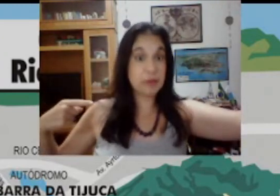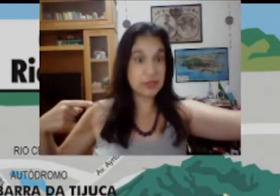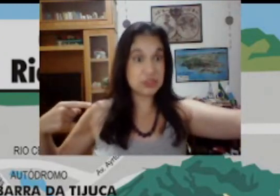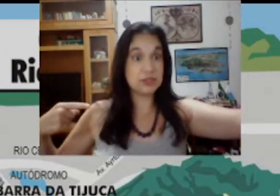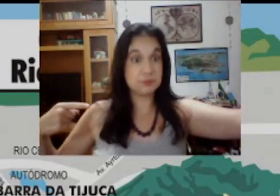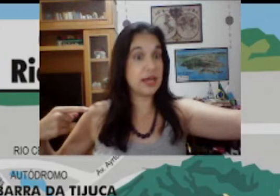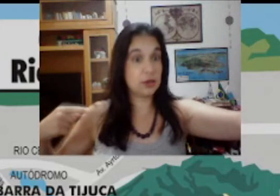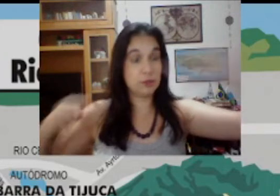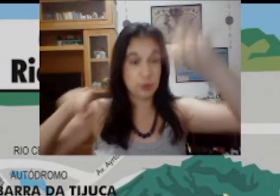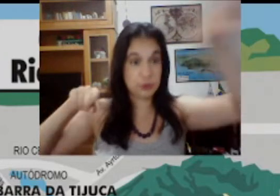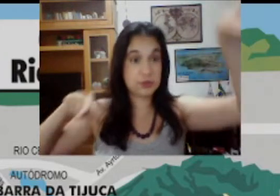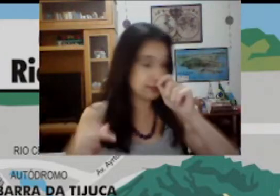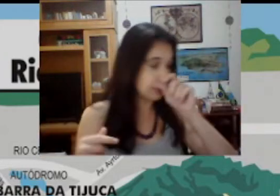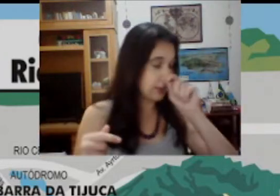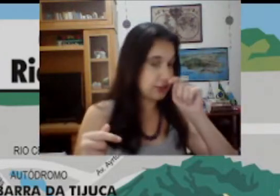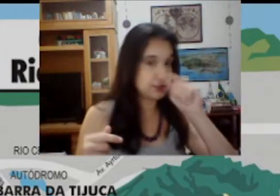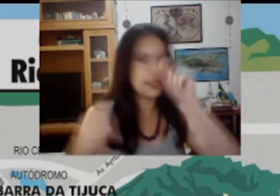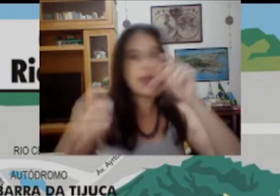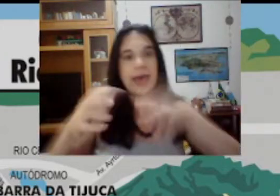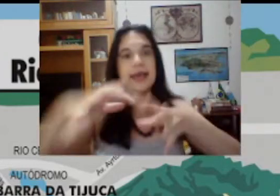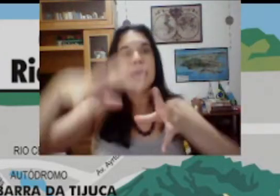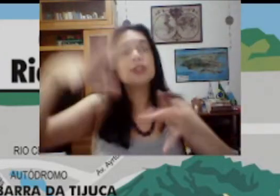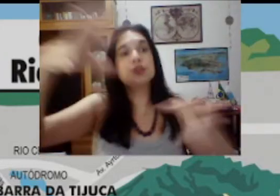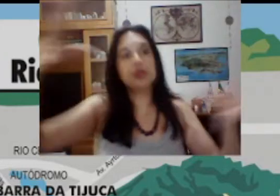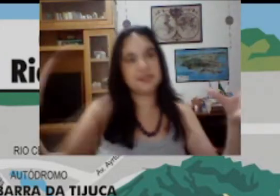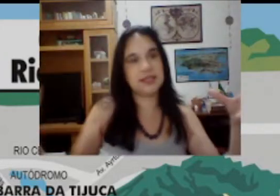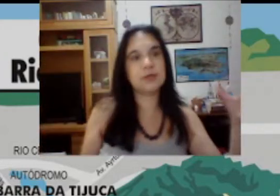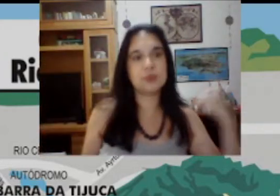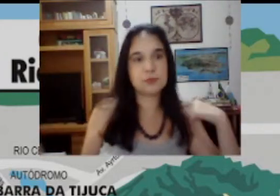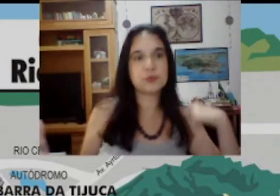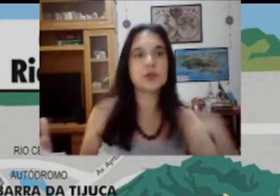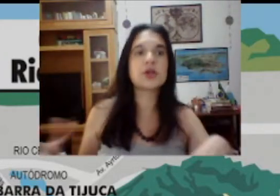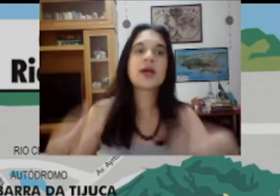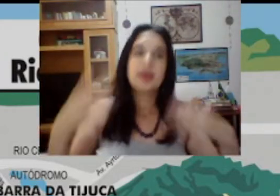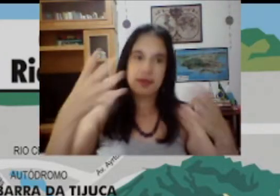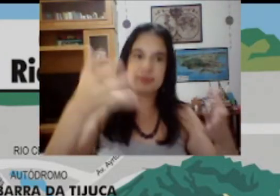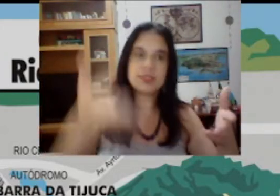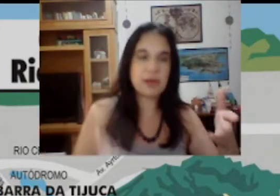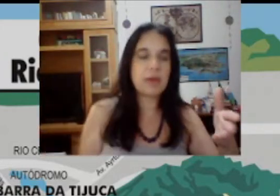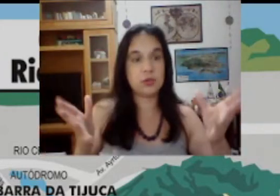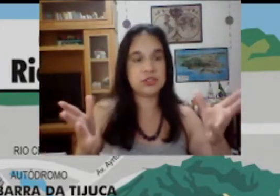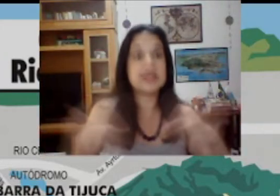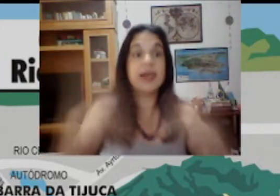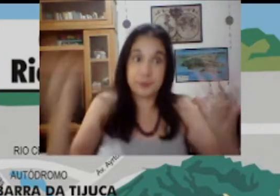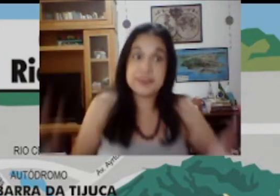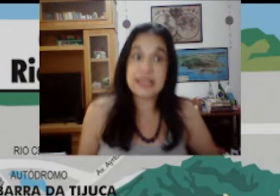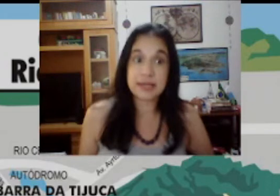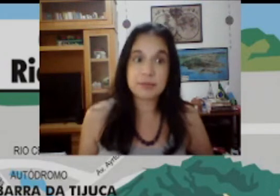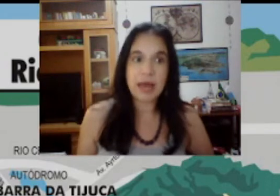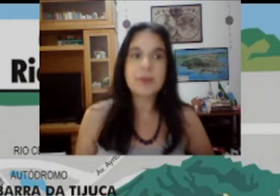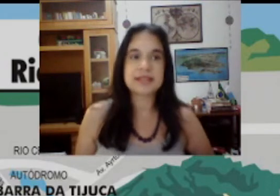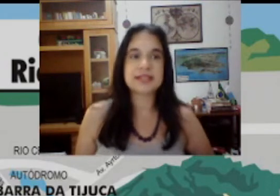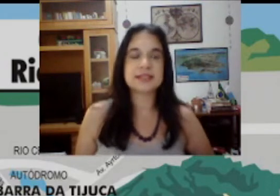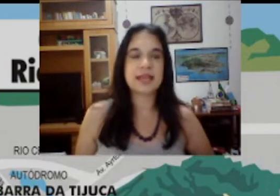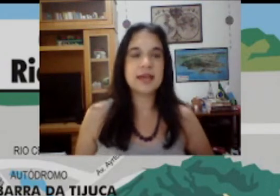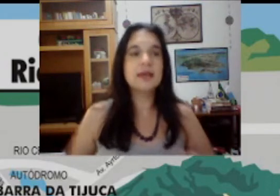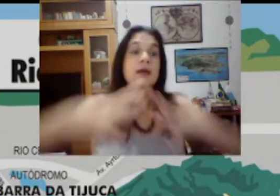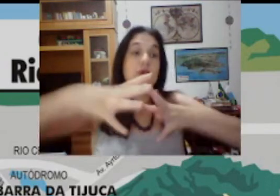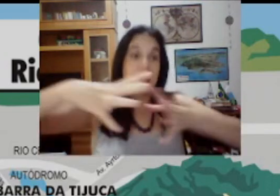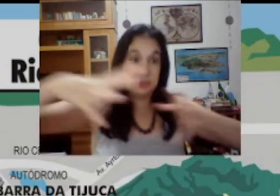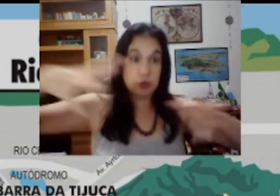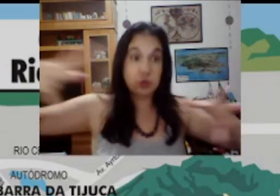an expansion on both directions. And as you can see even further in this map, which is an updated map, as I